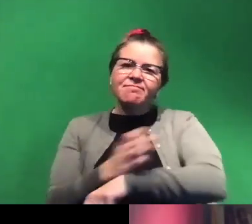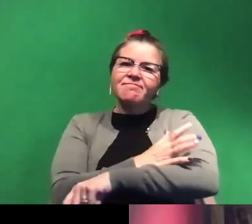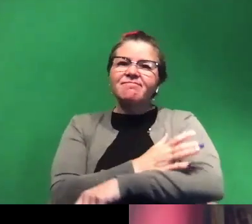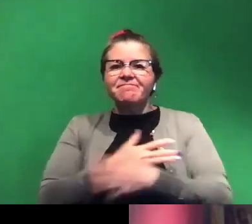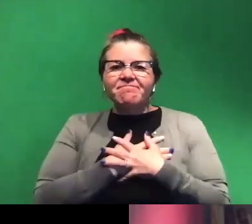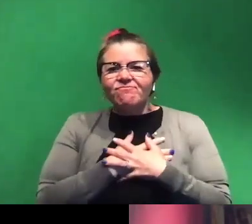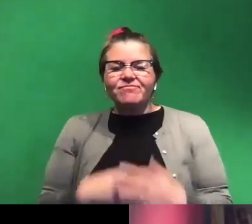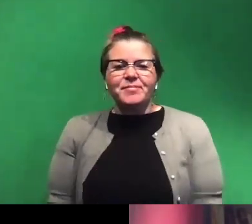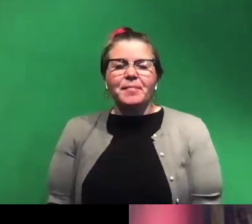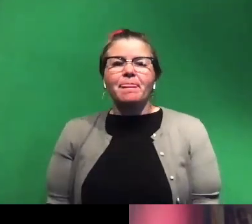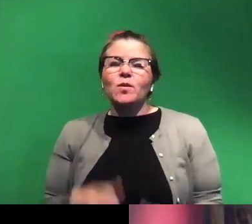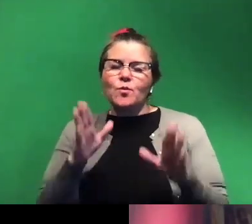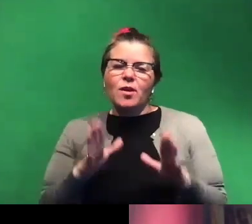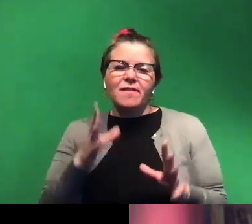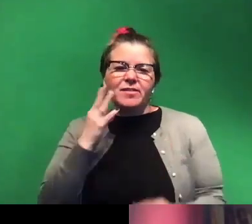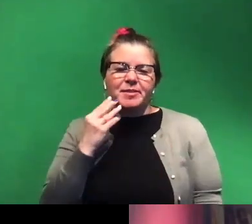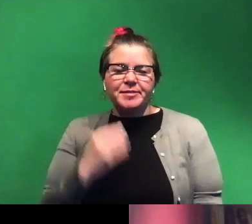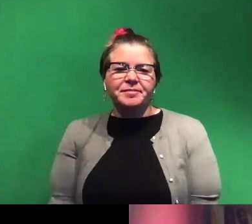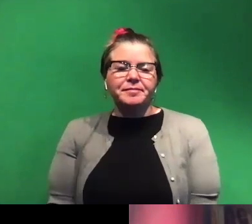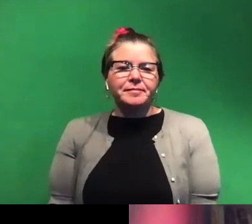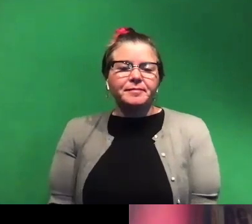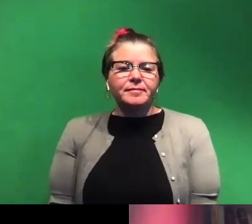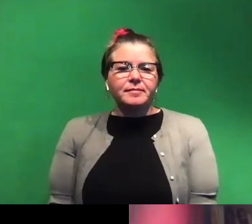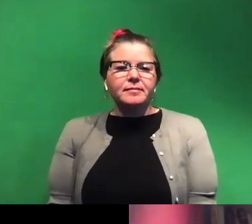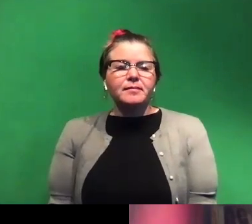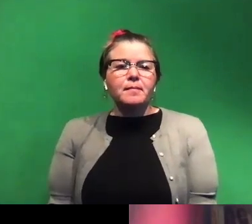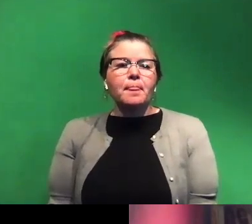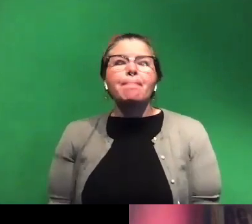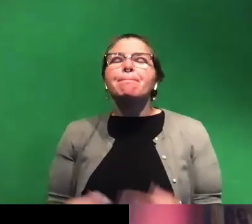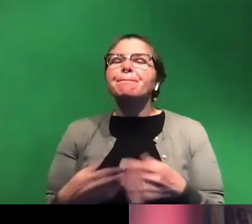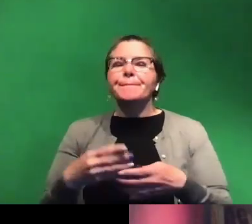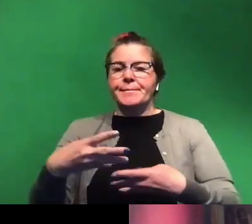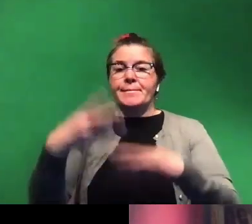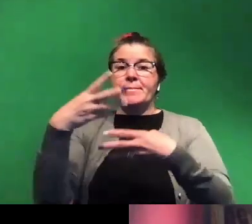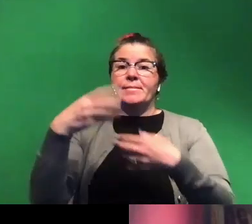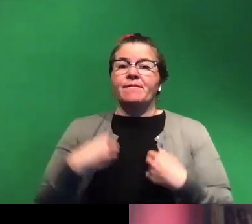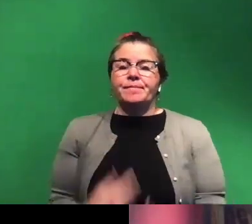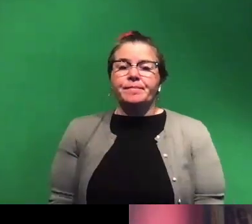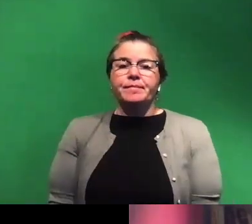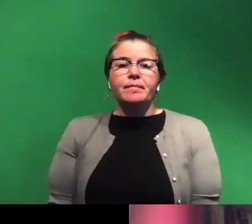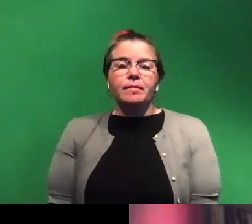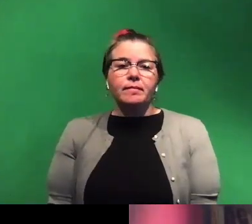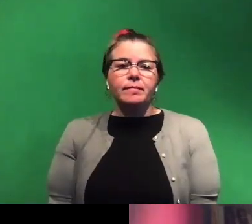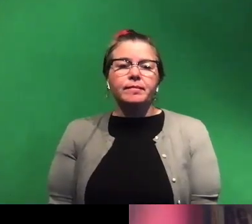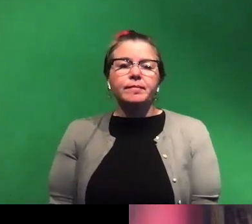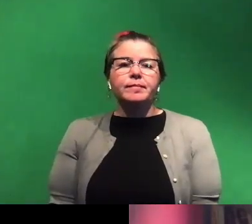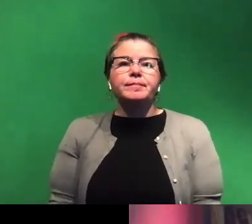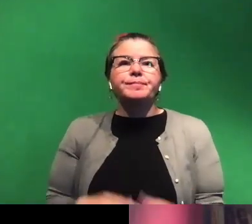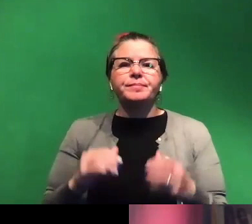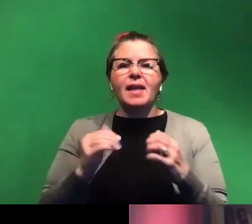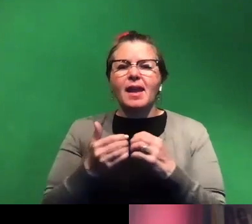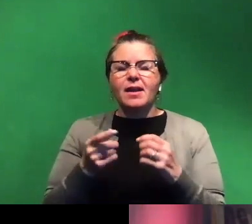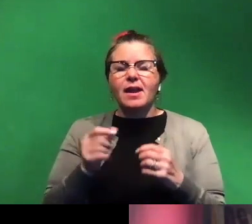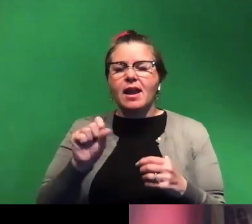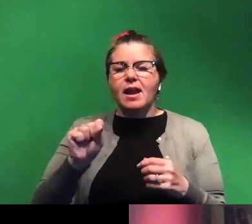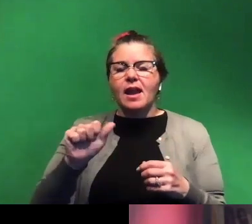a really wonderful thing to have experienced. We have lots of other questions here. Okay, so how do you balance, this is from Ashley,